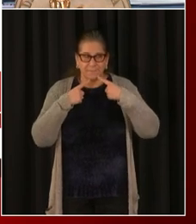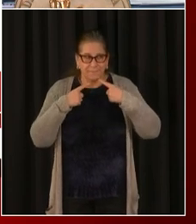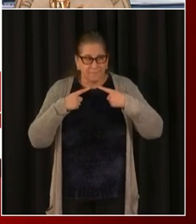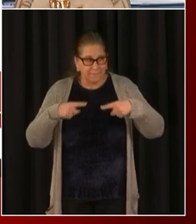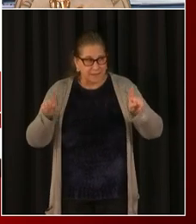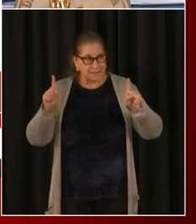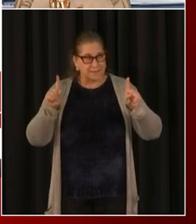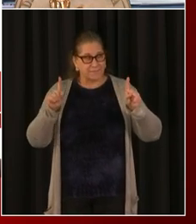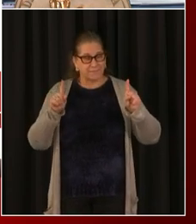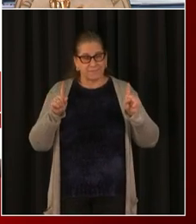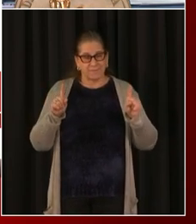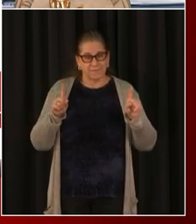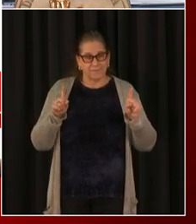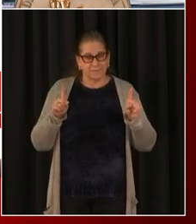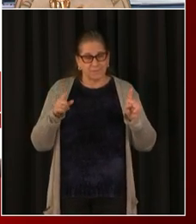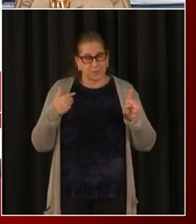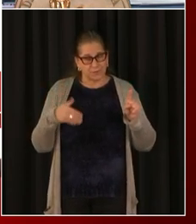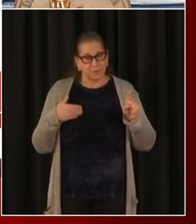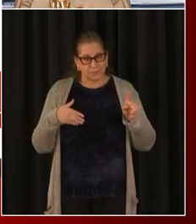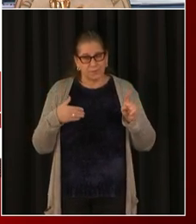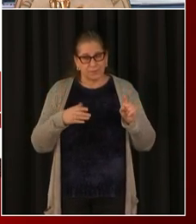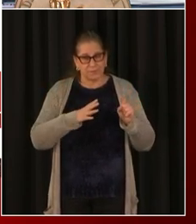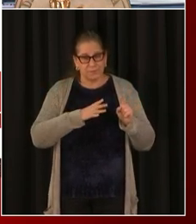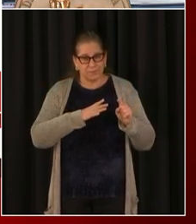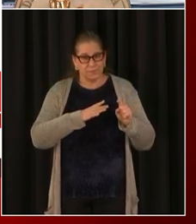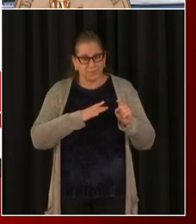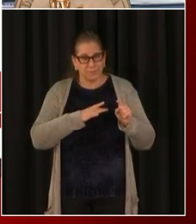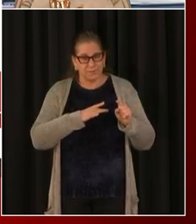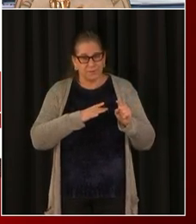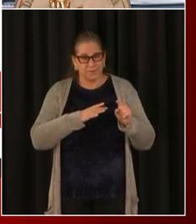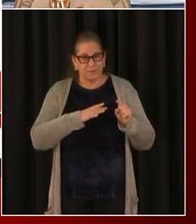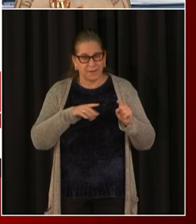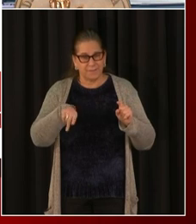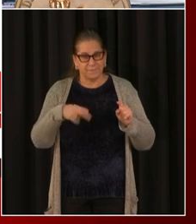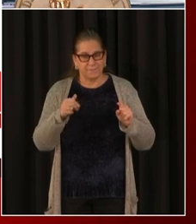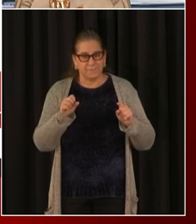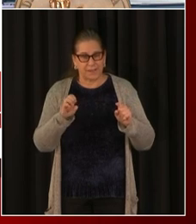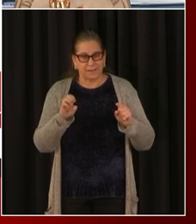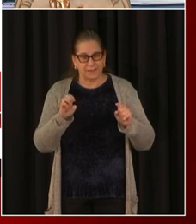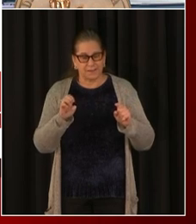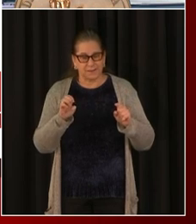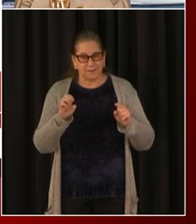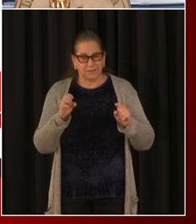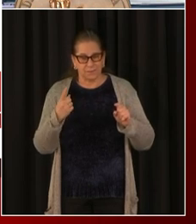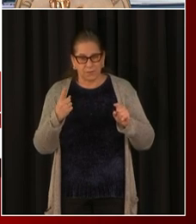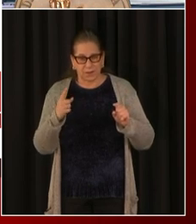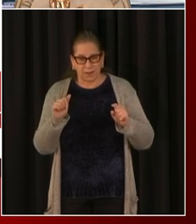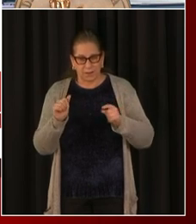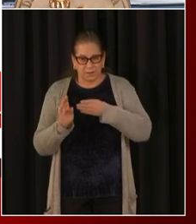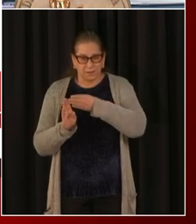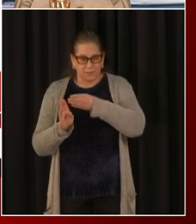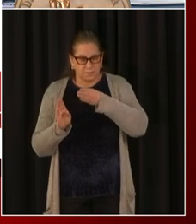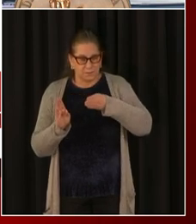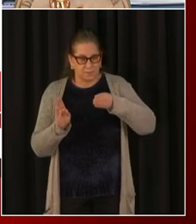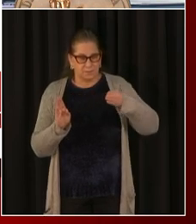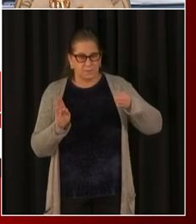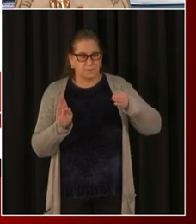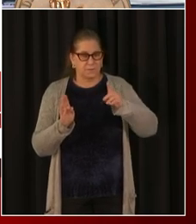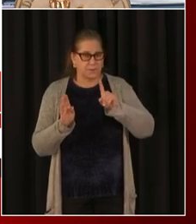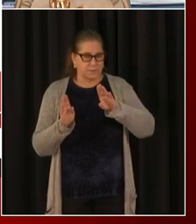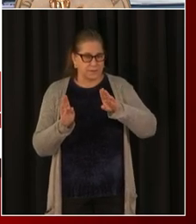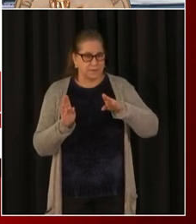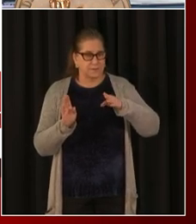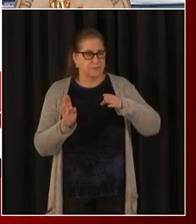has worked through our phasing criteria for the vaccine, and today we move into